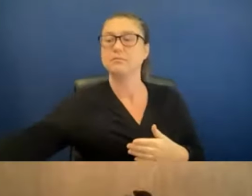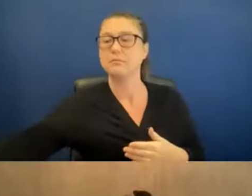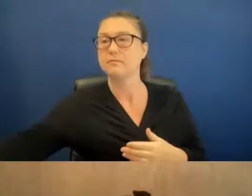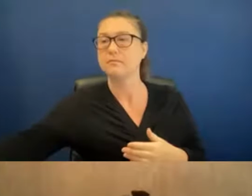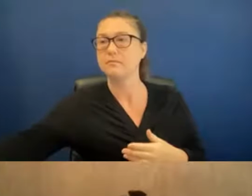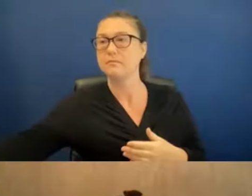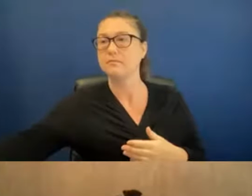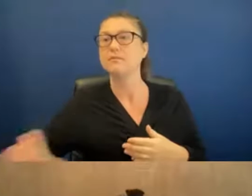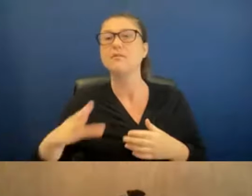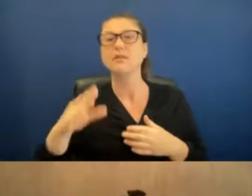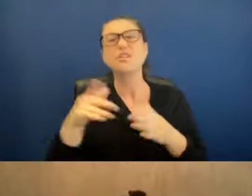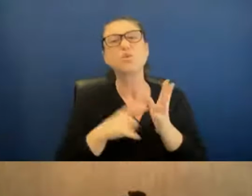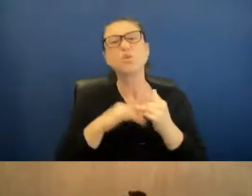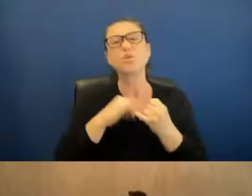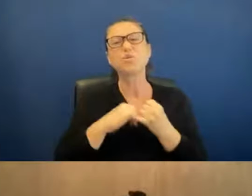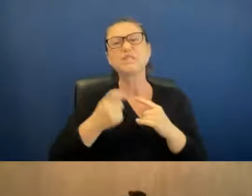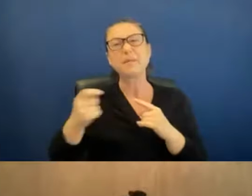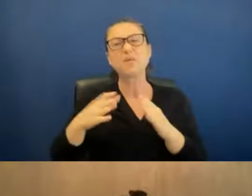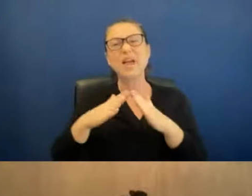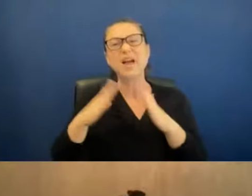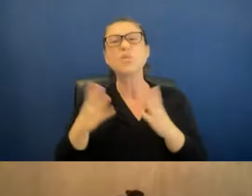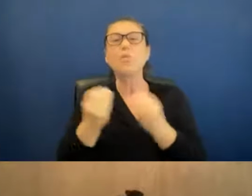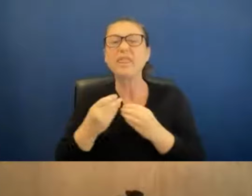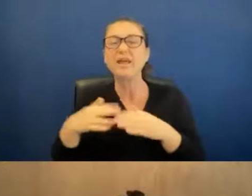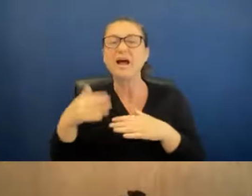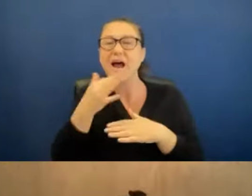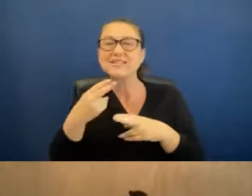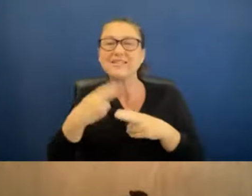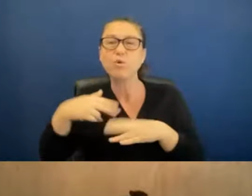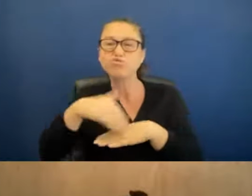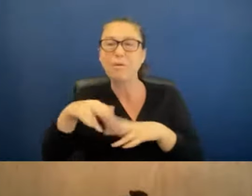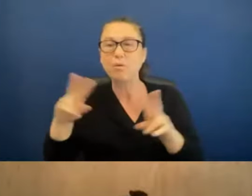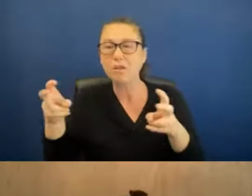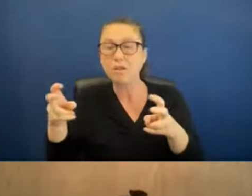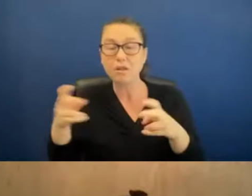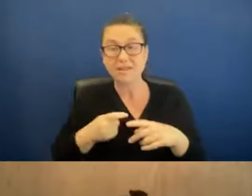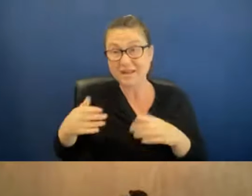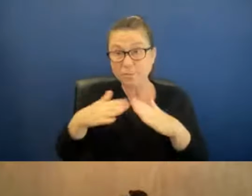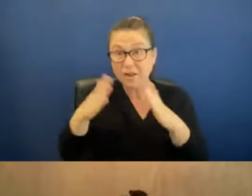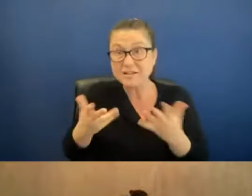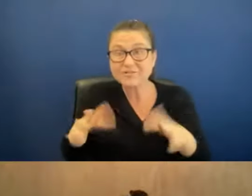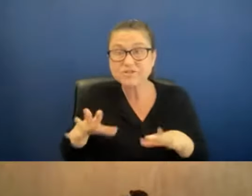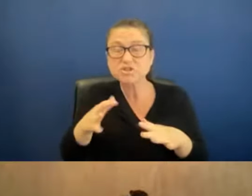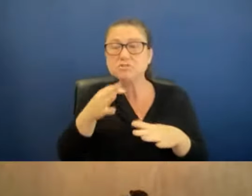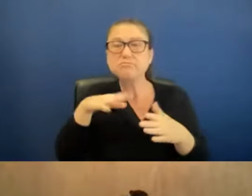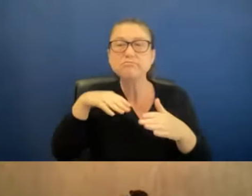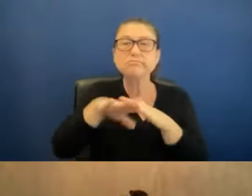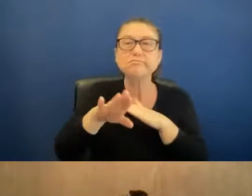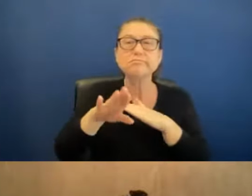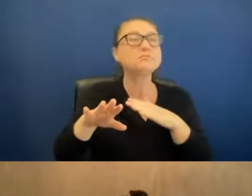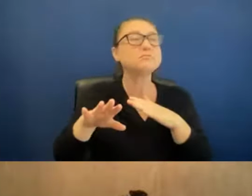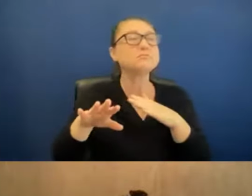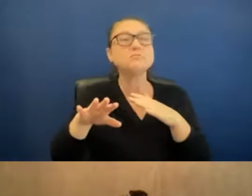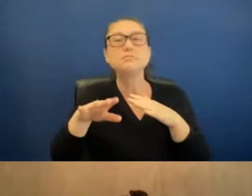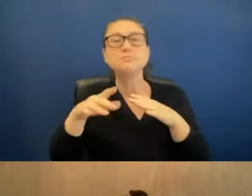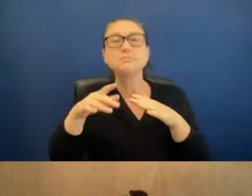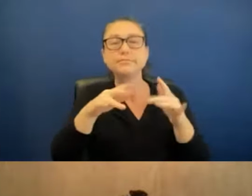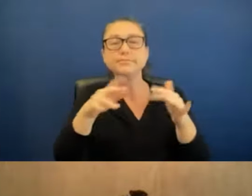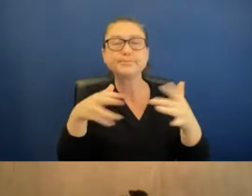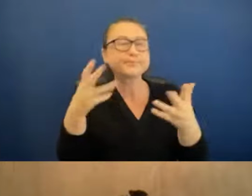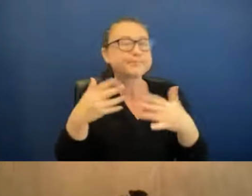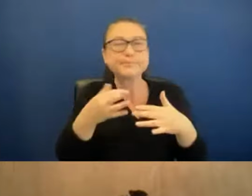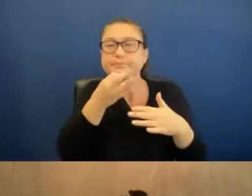Queens neighborhood house and partnership with asking for trouble. The neighborhood house had already been doing a bit of work in, in really engaging, um,